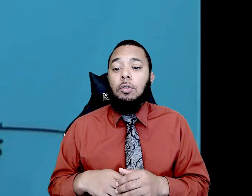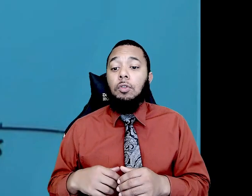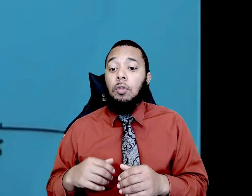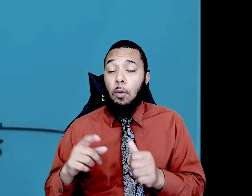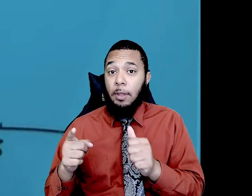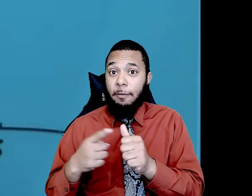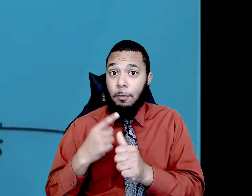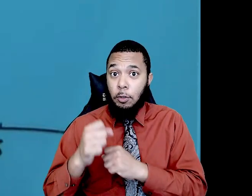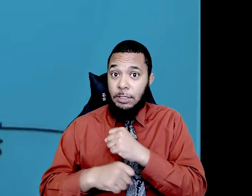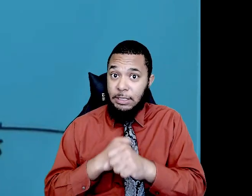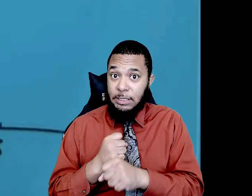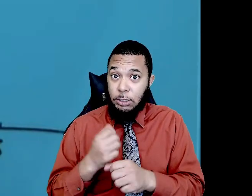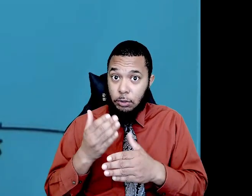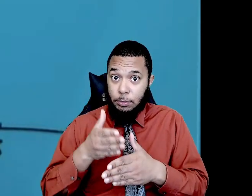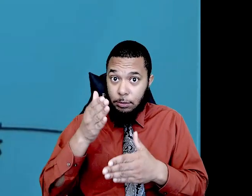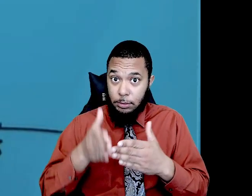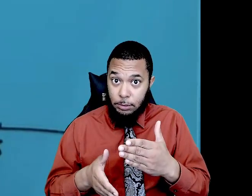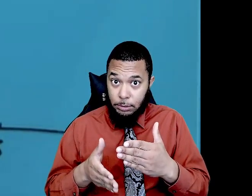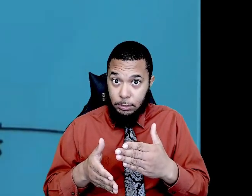at $110.